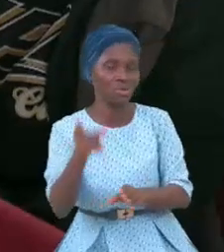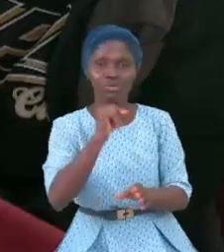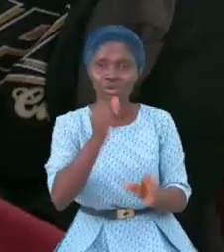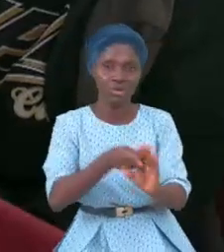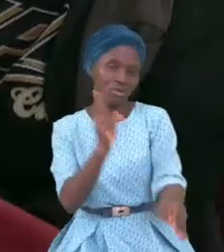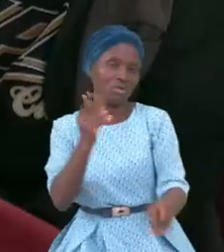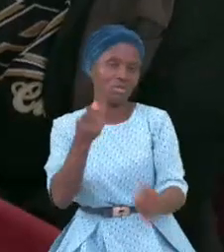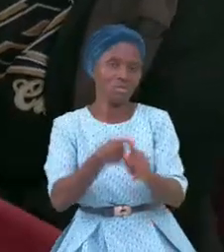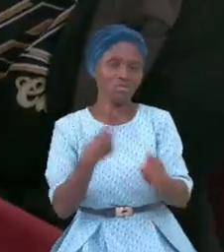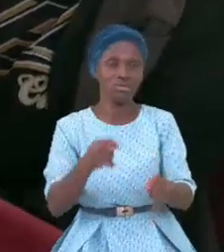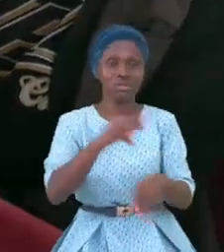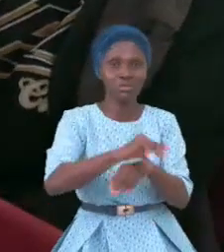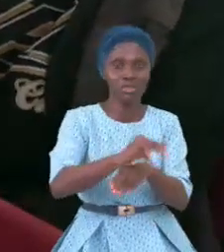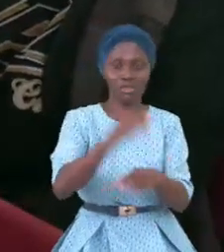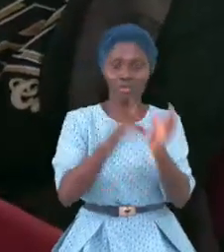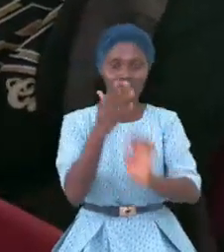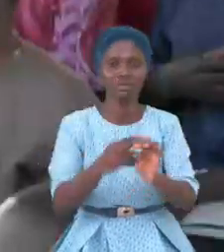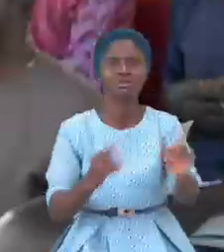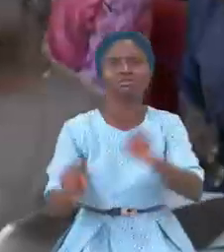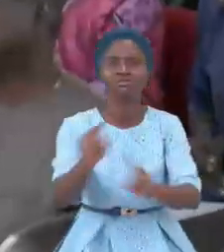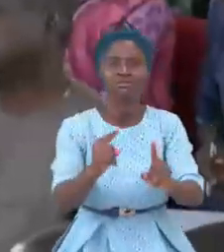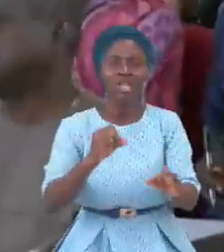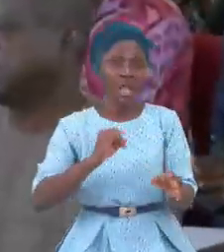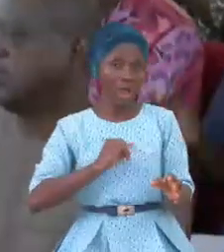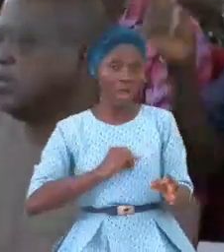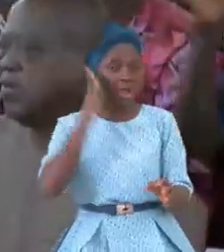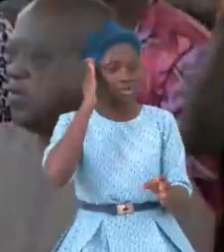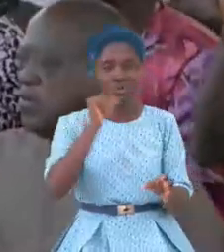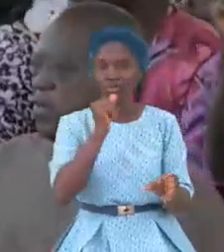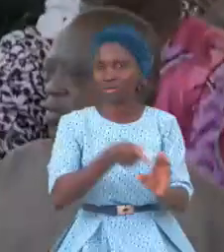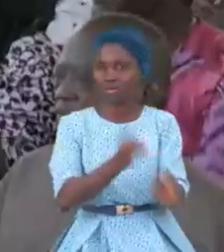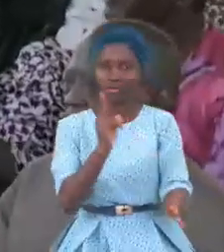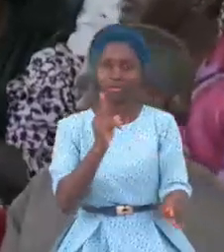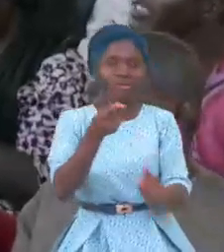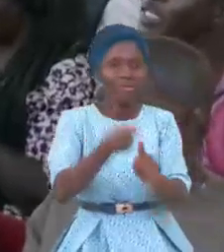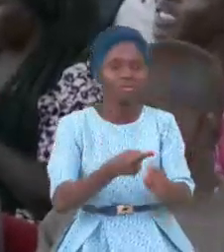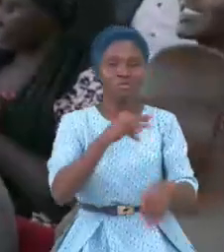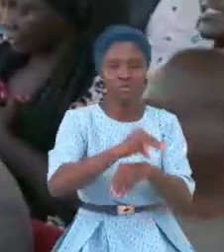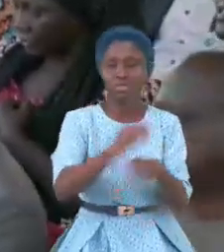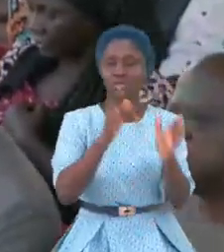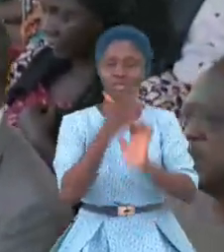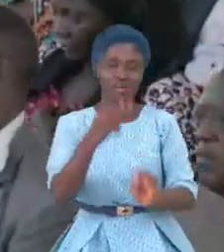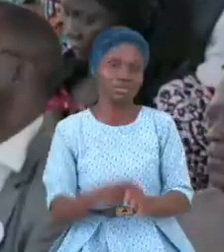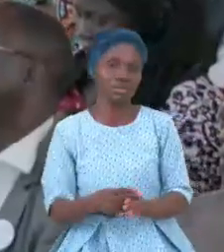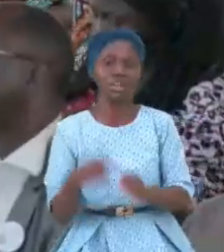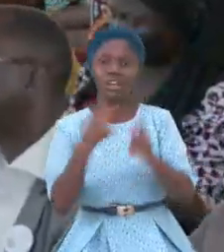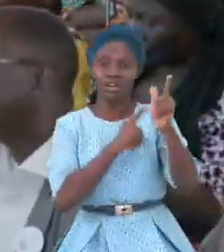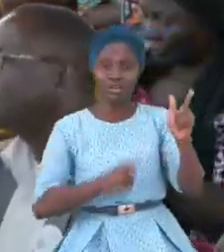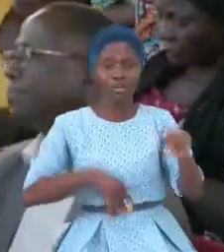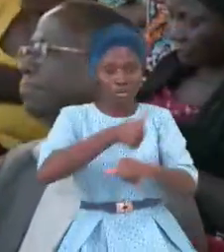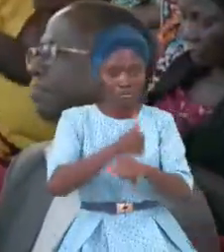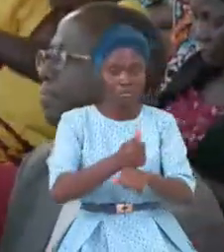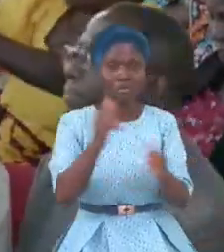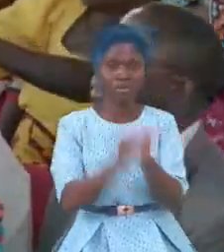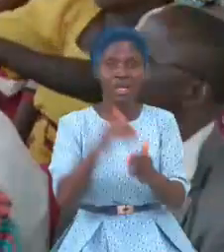away from ministry. Say it aloud. The Lord confirmed that in your life